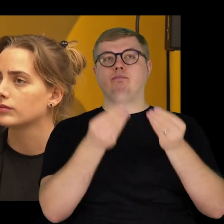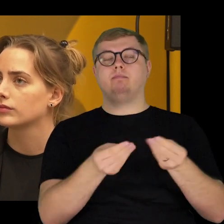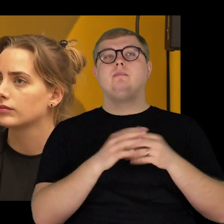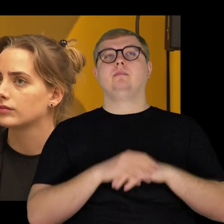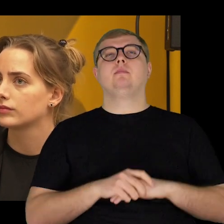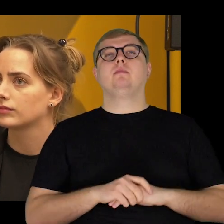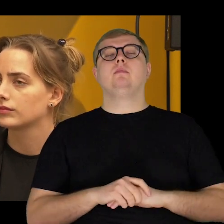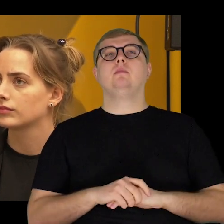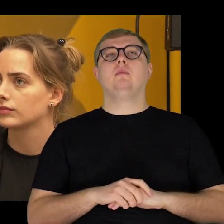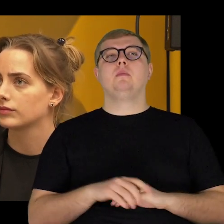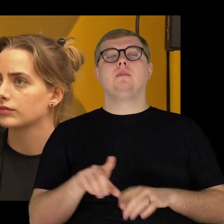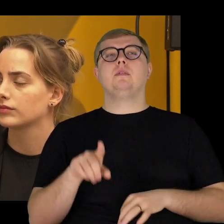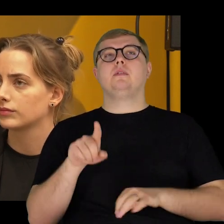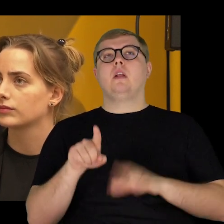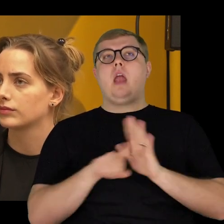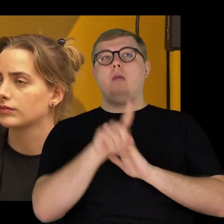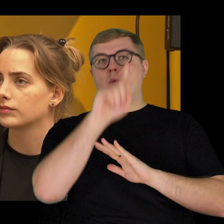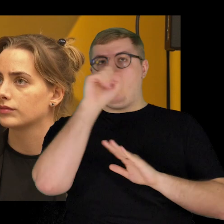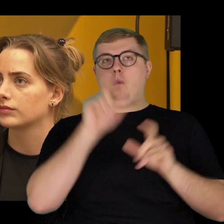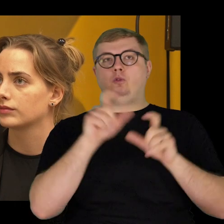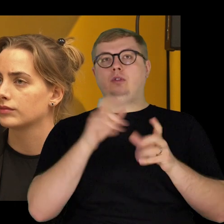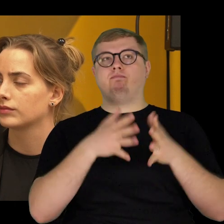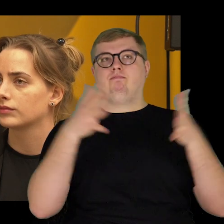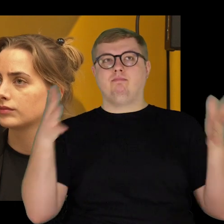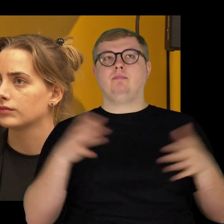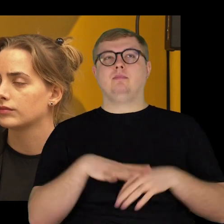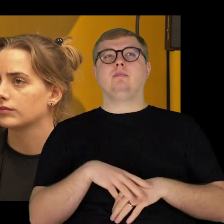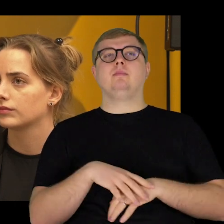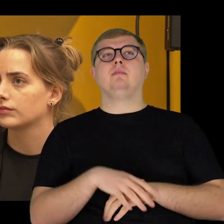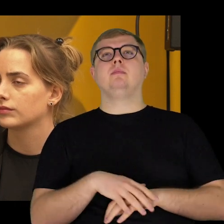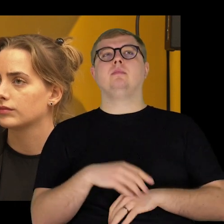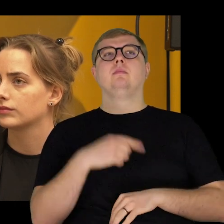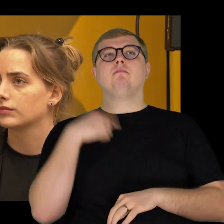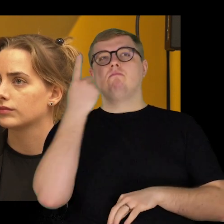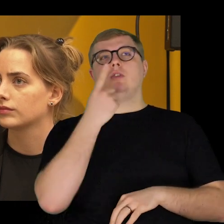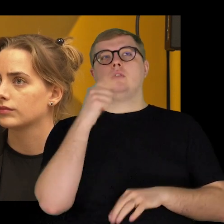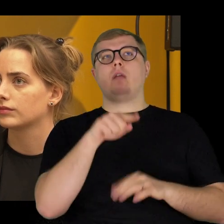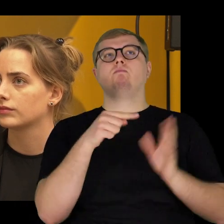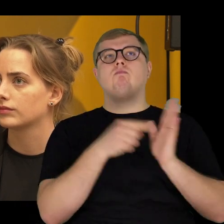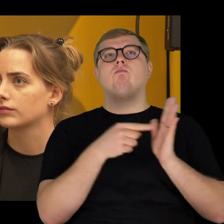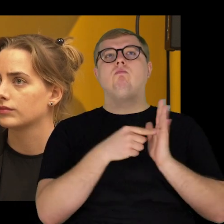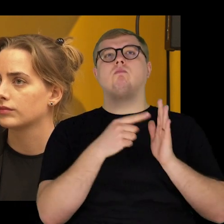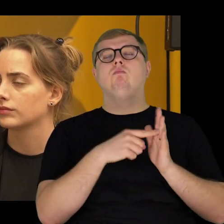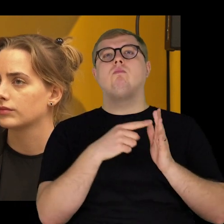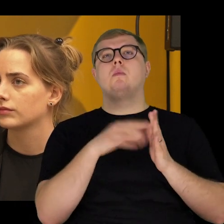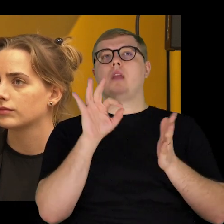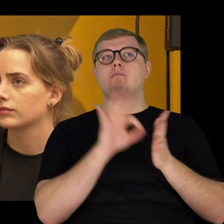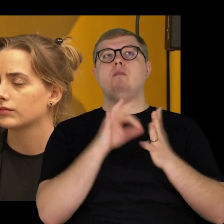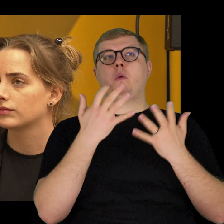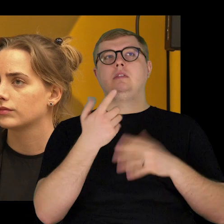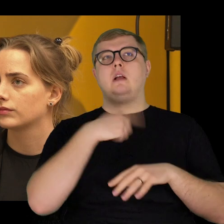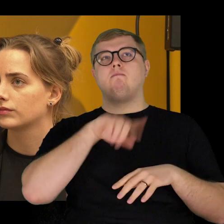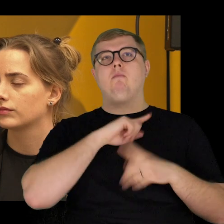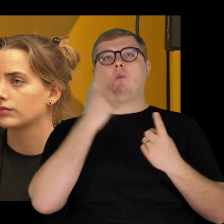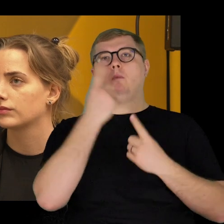to a broader audience. I mean, I think that is something that we would like to think about. I'm not sure